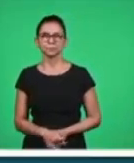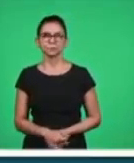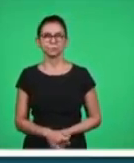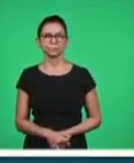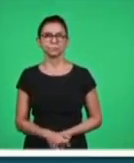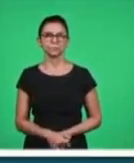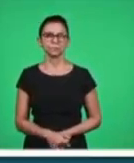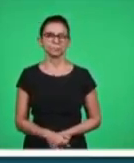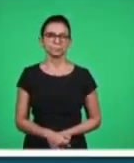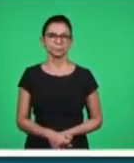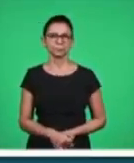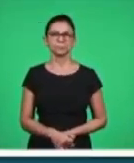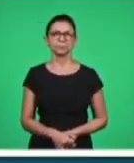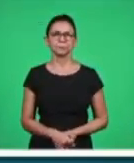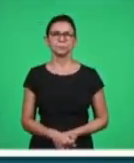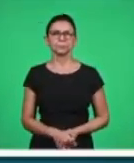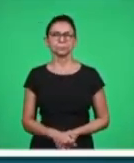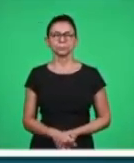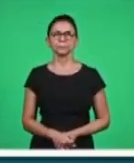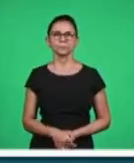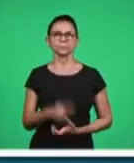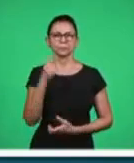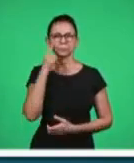One of the brethren is going to give the first answer.